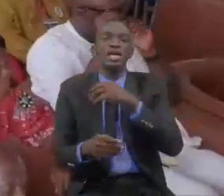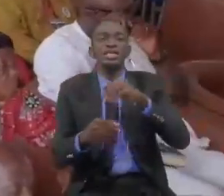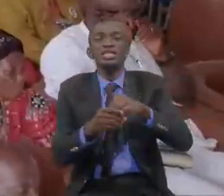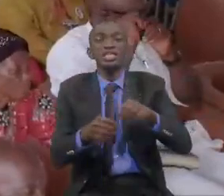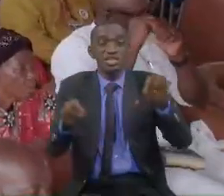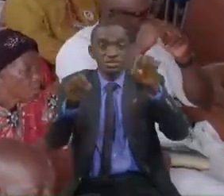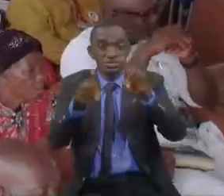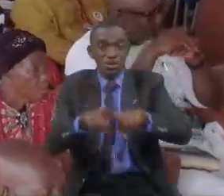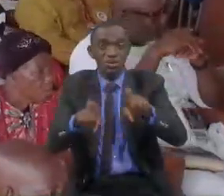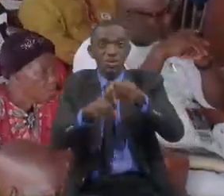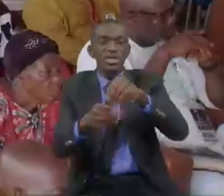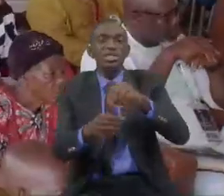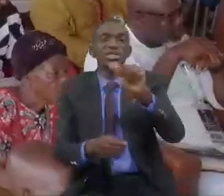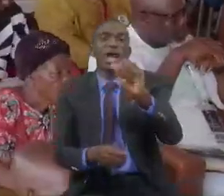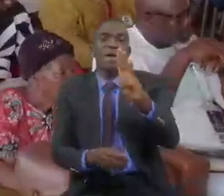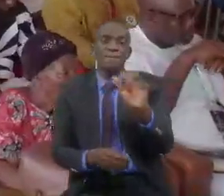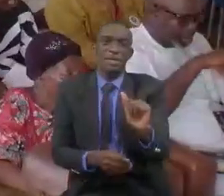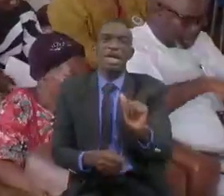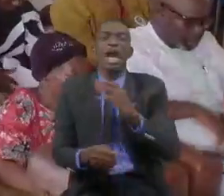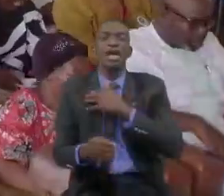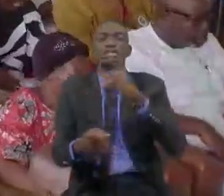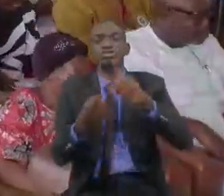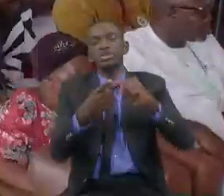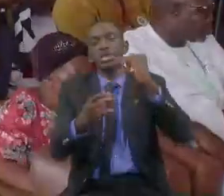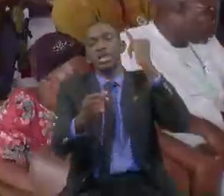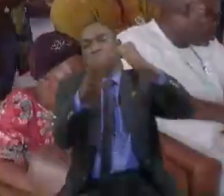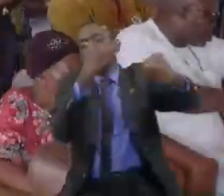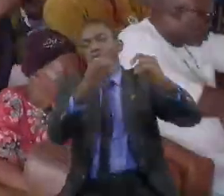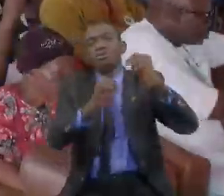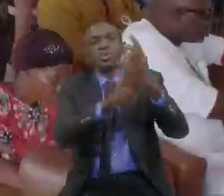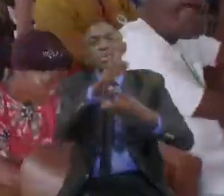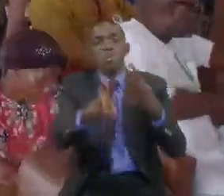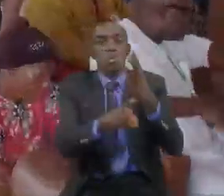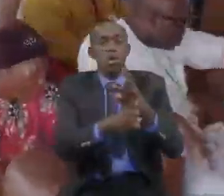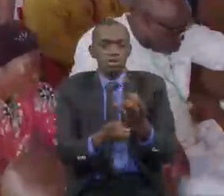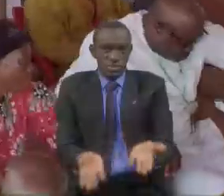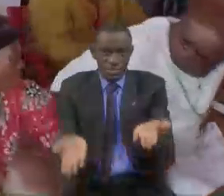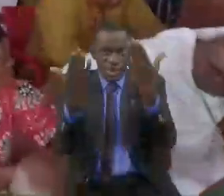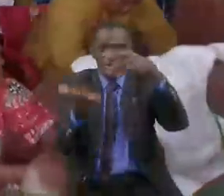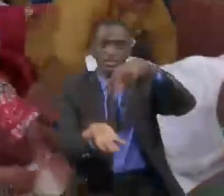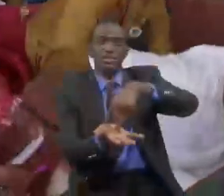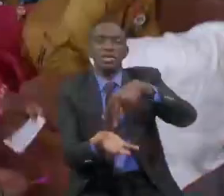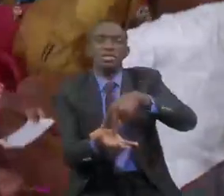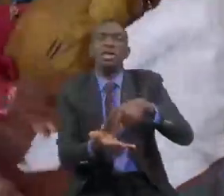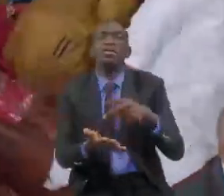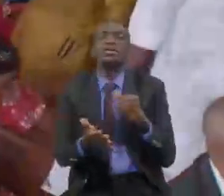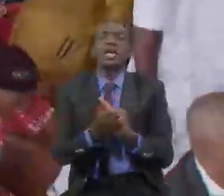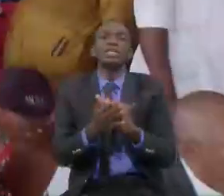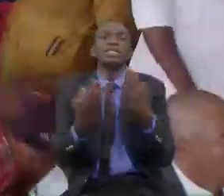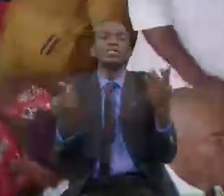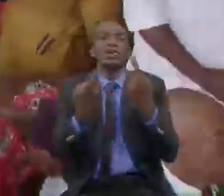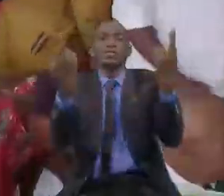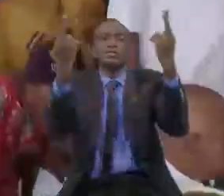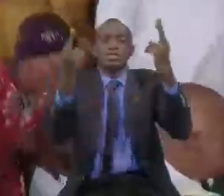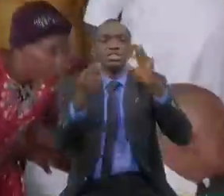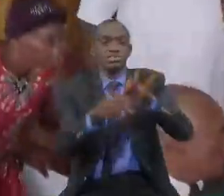Rise up now, that reviving spirit is here. It will revive every one of us. It's the burning